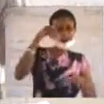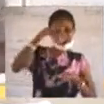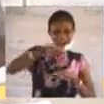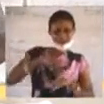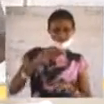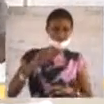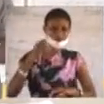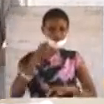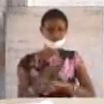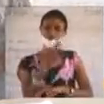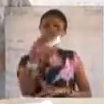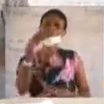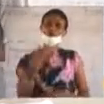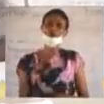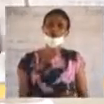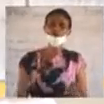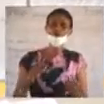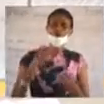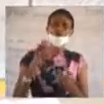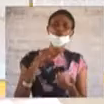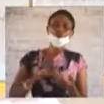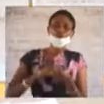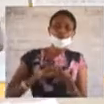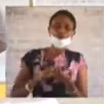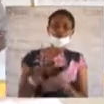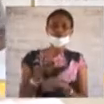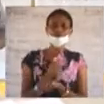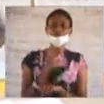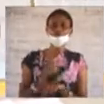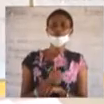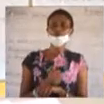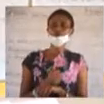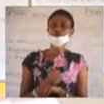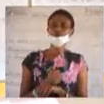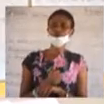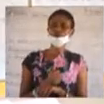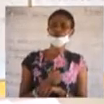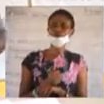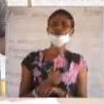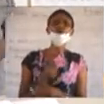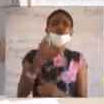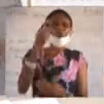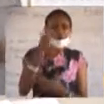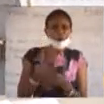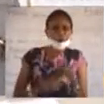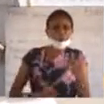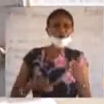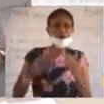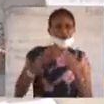things put together is referred to as drug abuse.